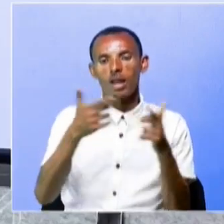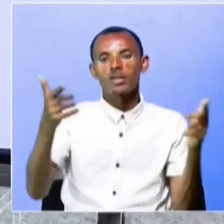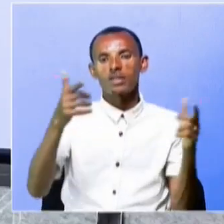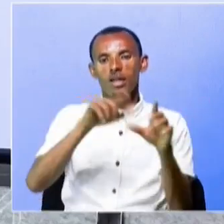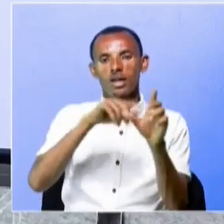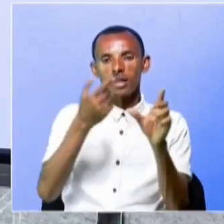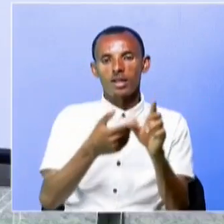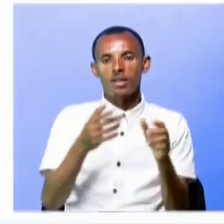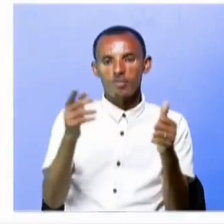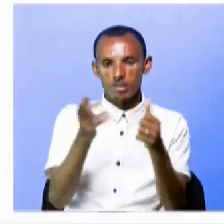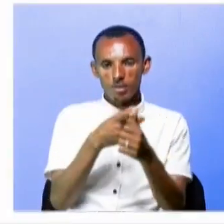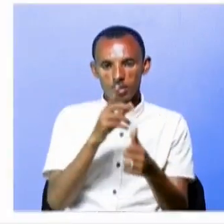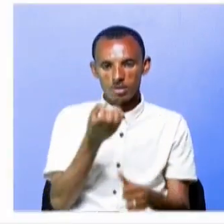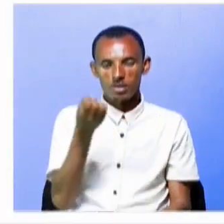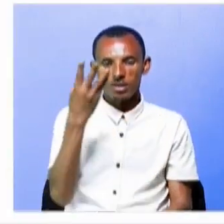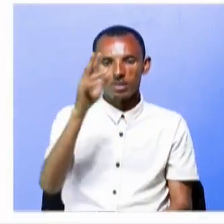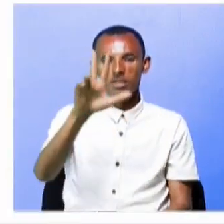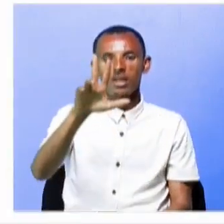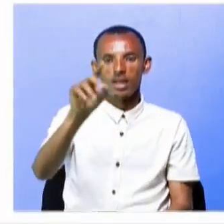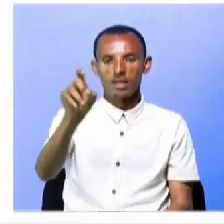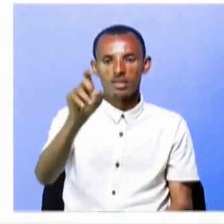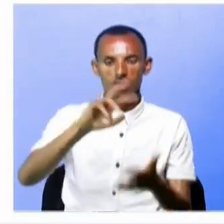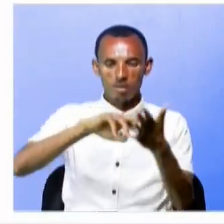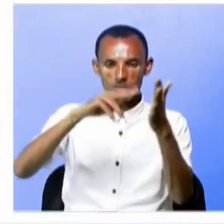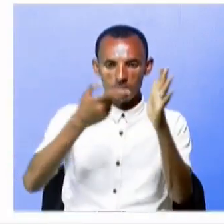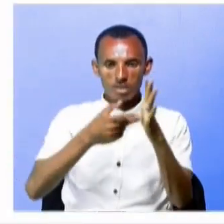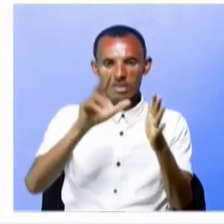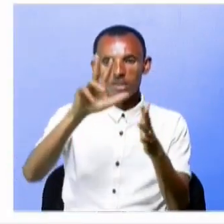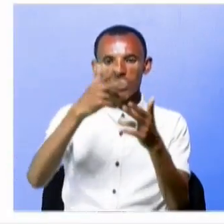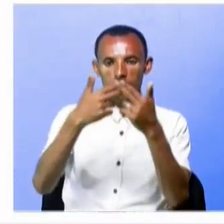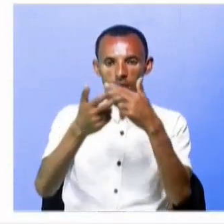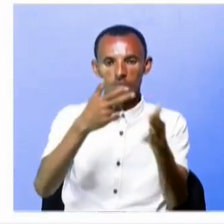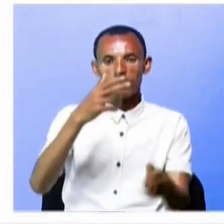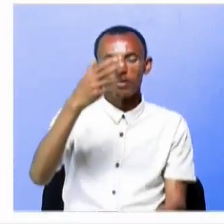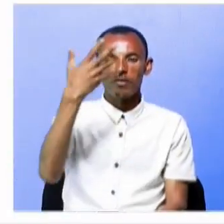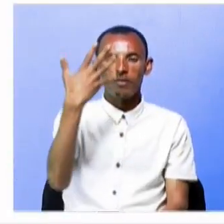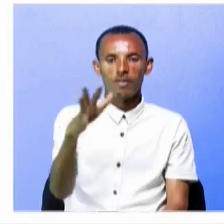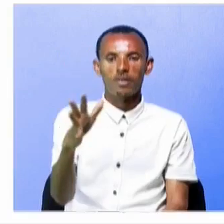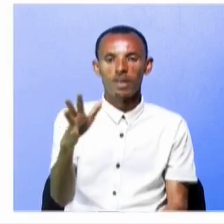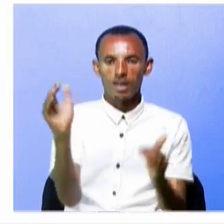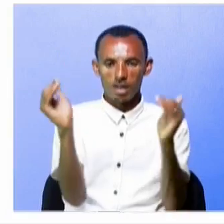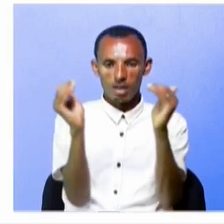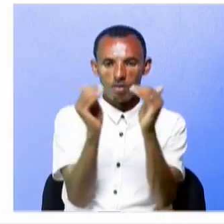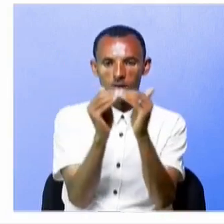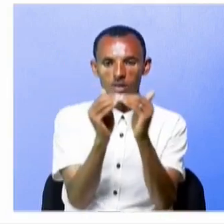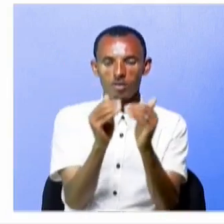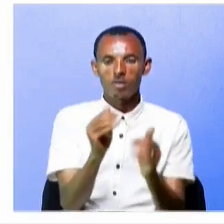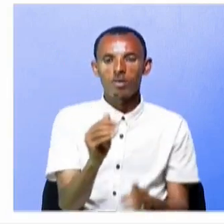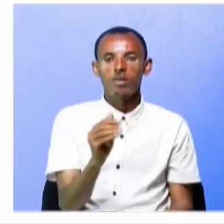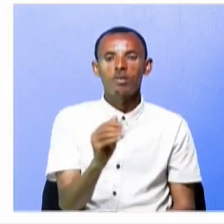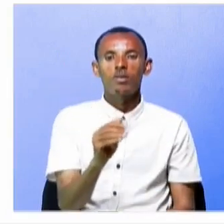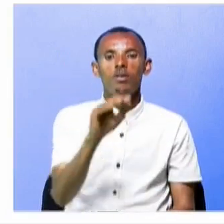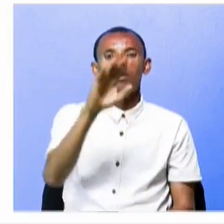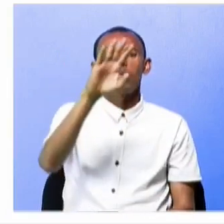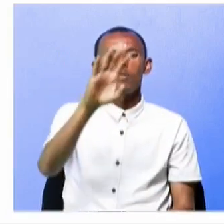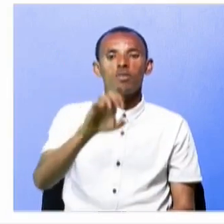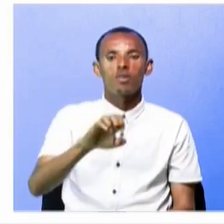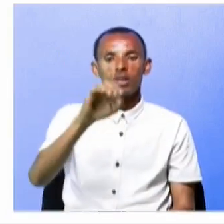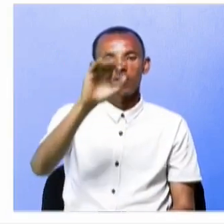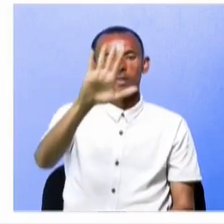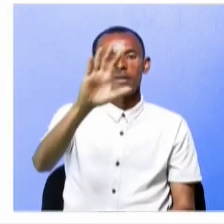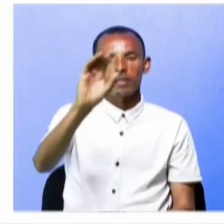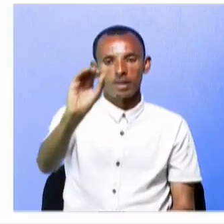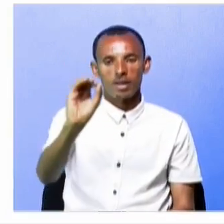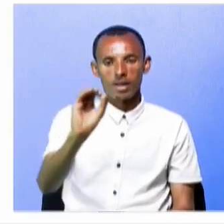is 3x, okay? 3x means 3 times 15 degree. This is 45